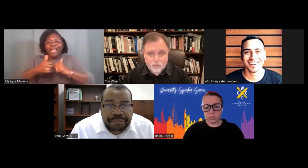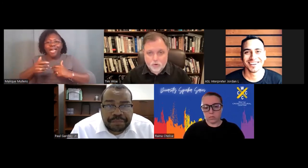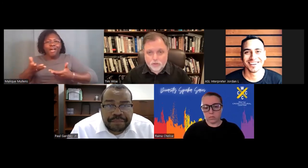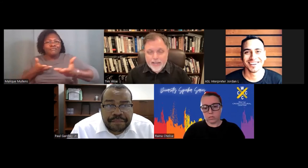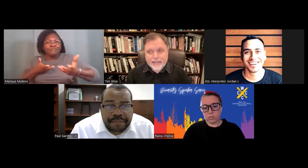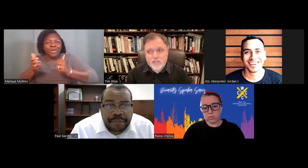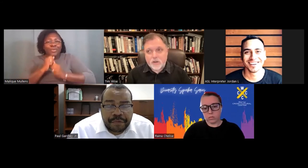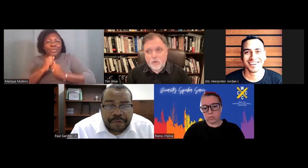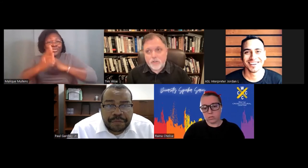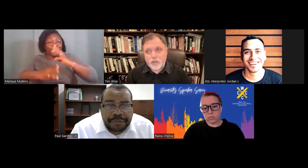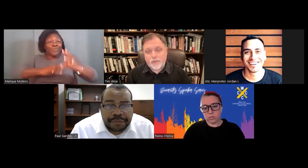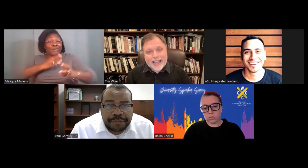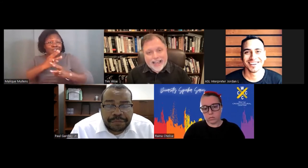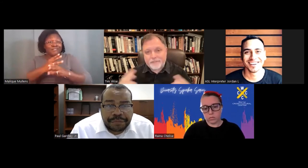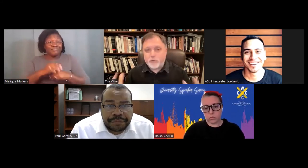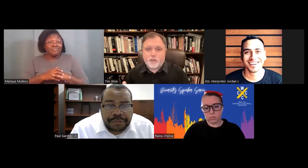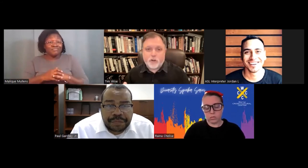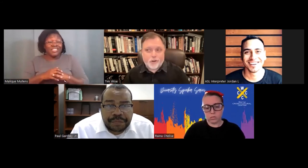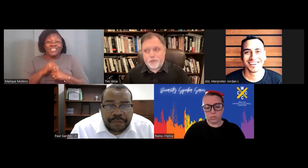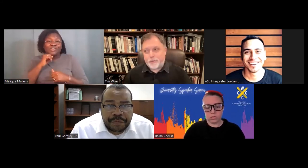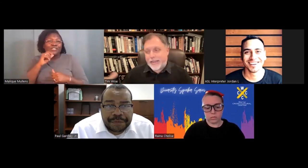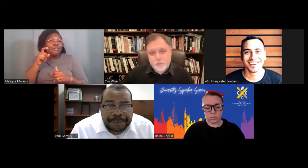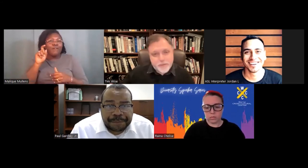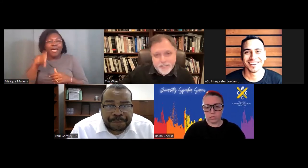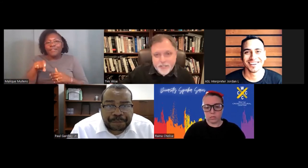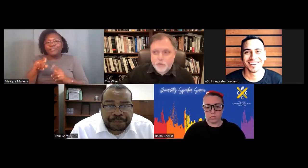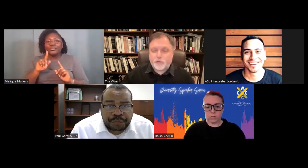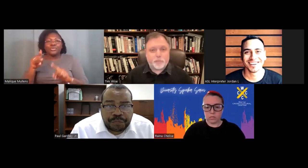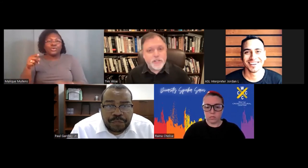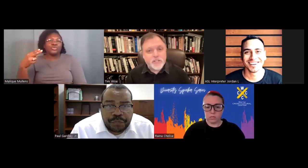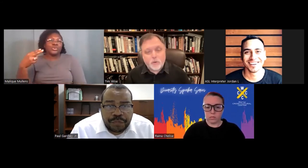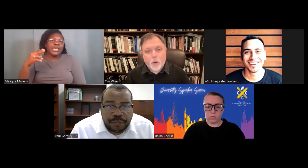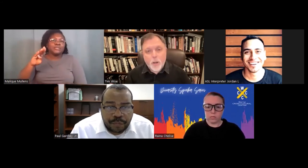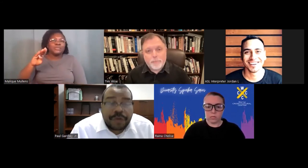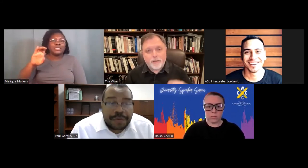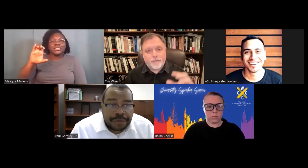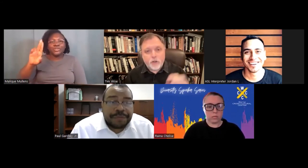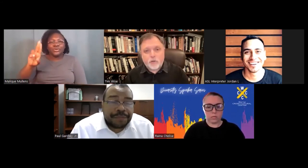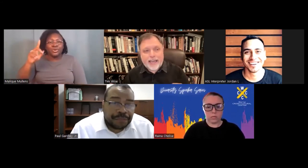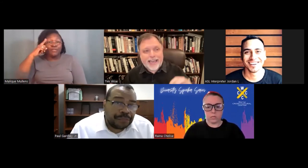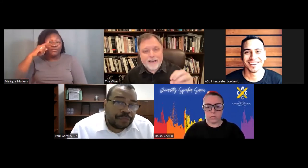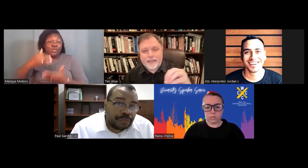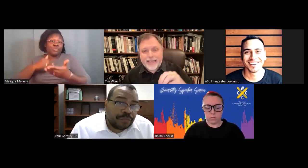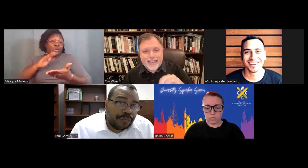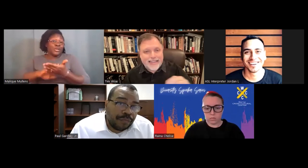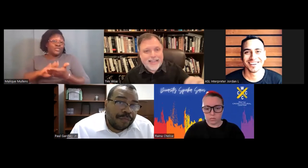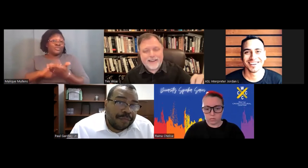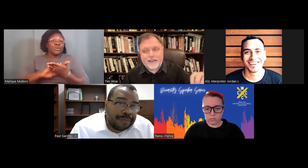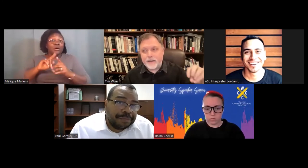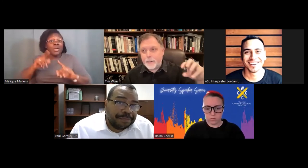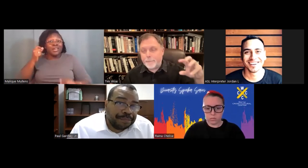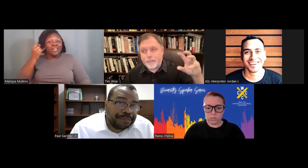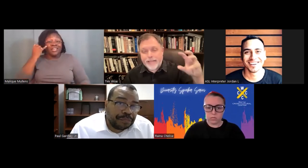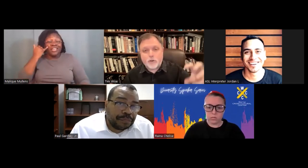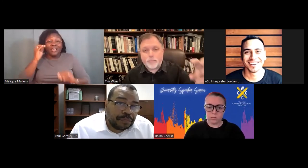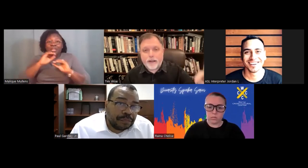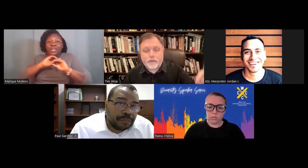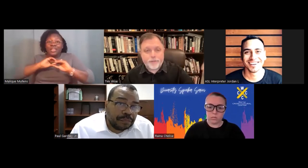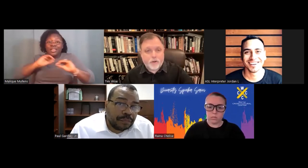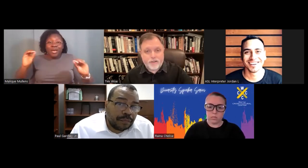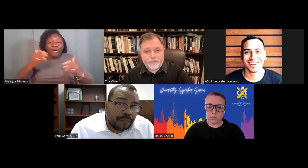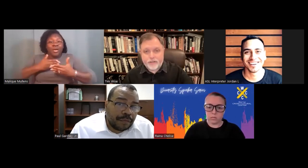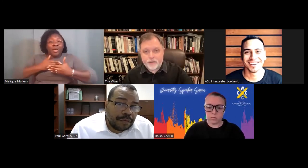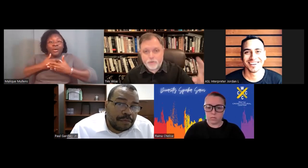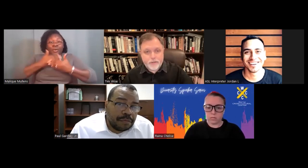are in the world. And so you don't have to have gone to a HBCU for preschool, but if you don't have any kind of Black or